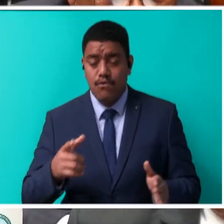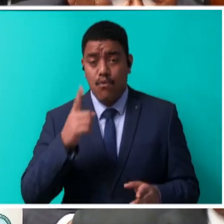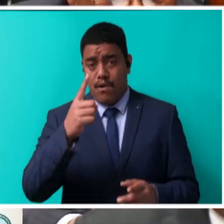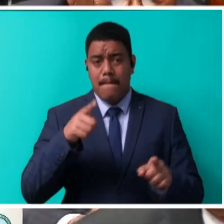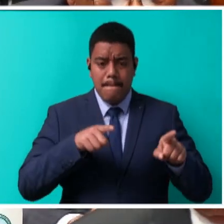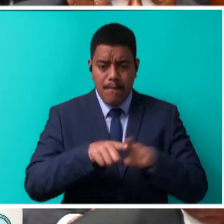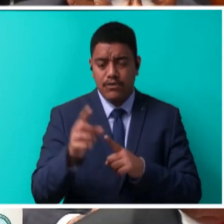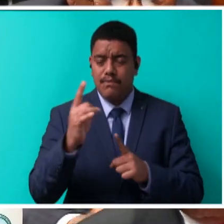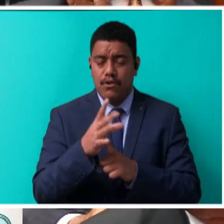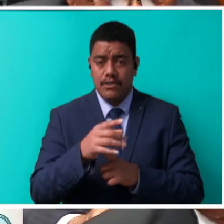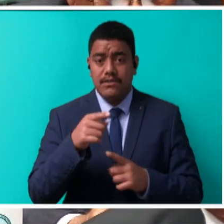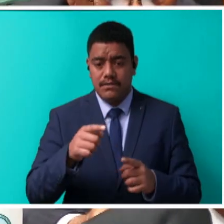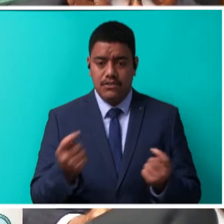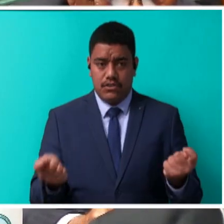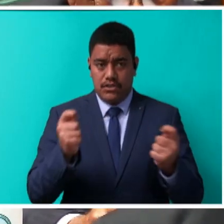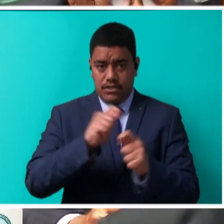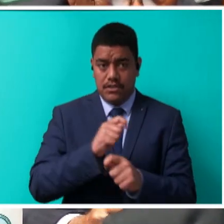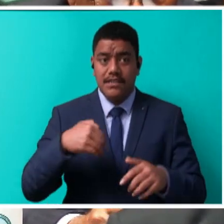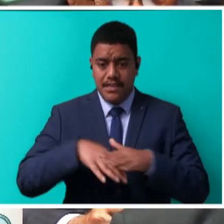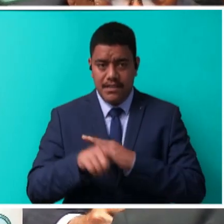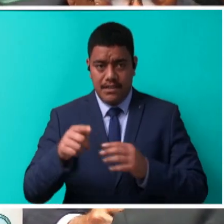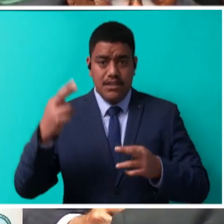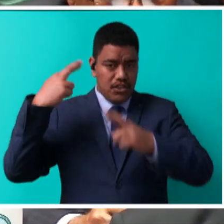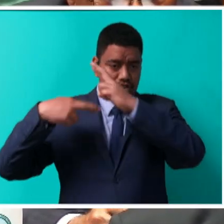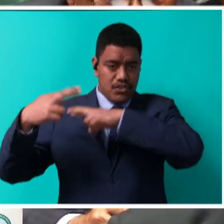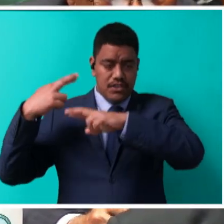the most important digital transformations in its history.